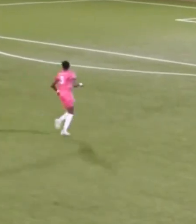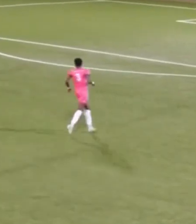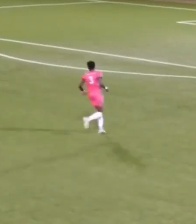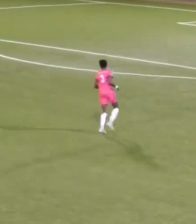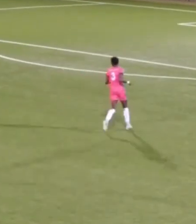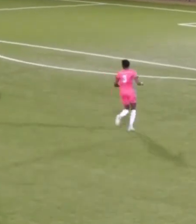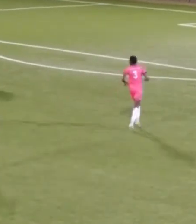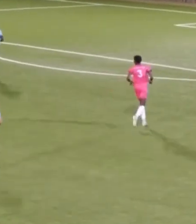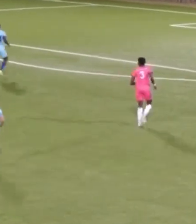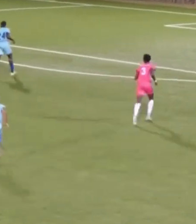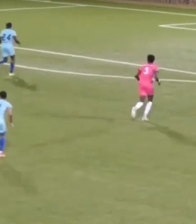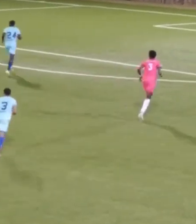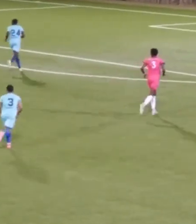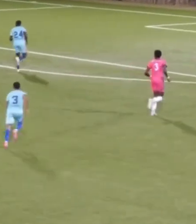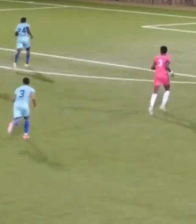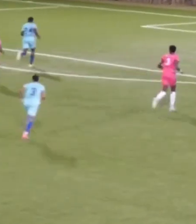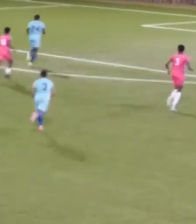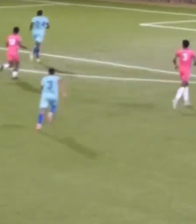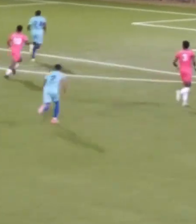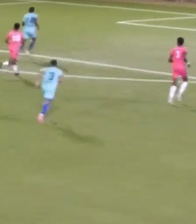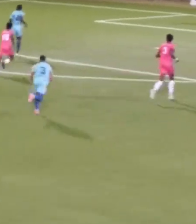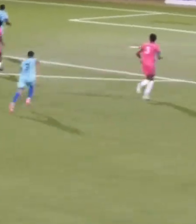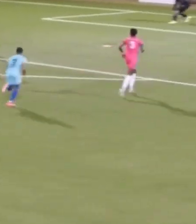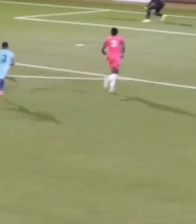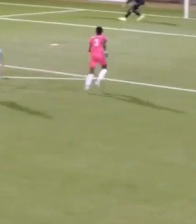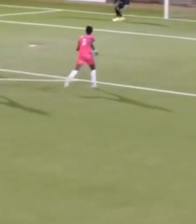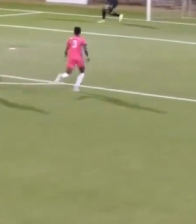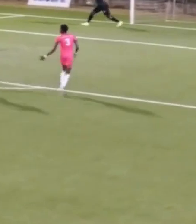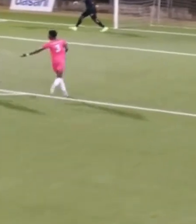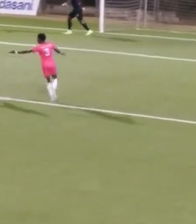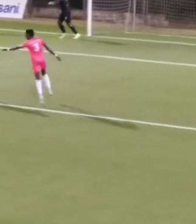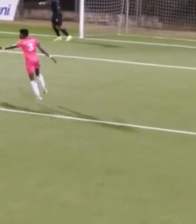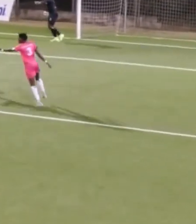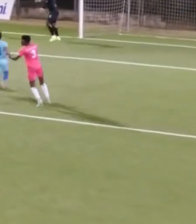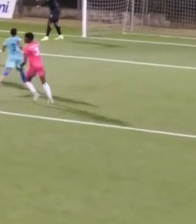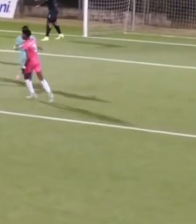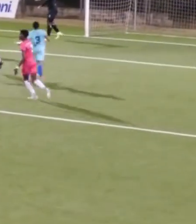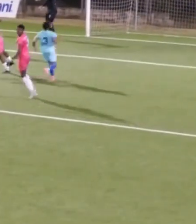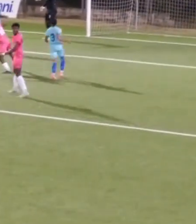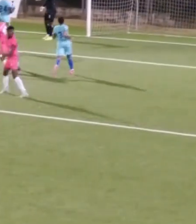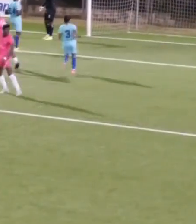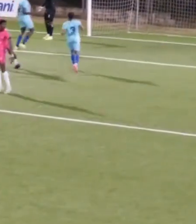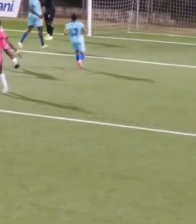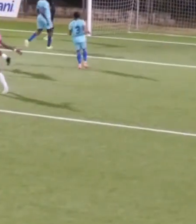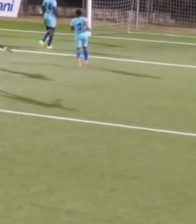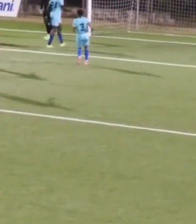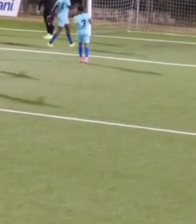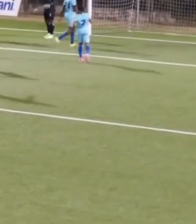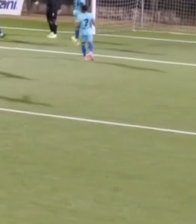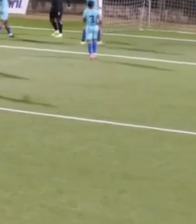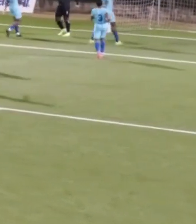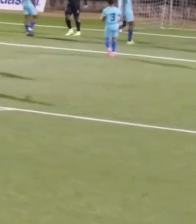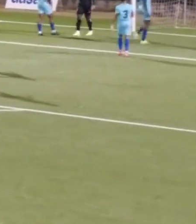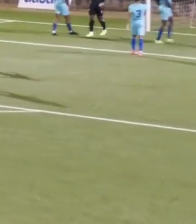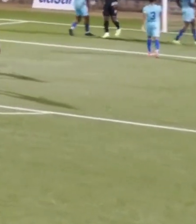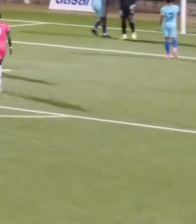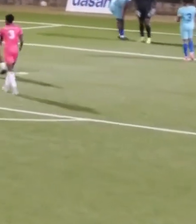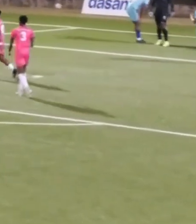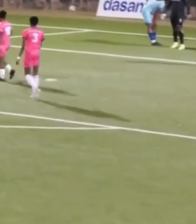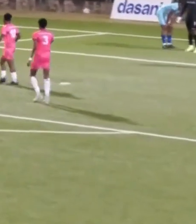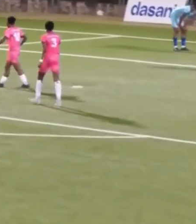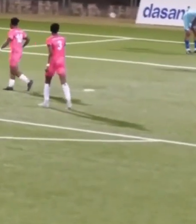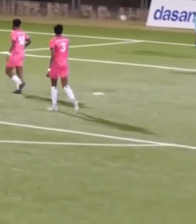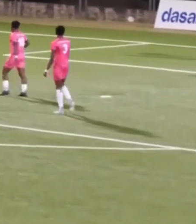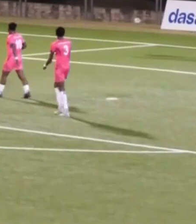rush would put their nose in front again. Teamwork making the dream work. Jomo Harris accused of tripping the player in the box.